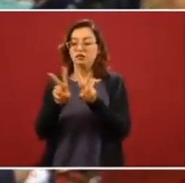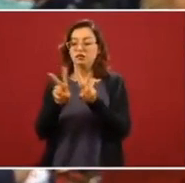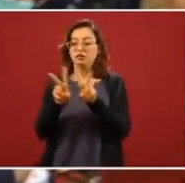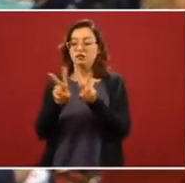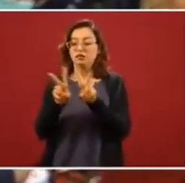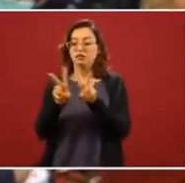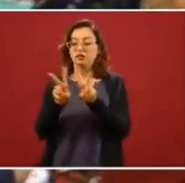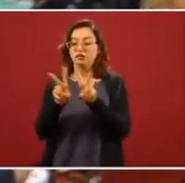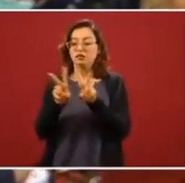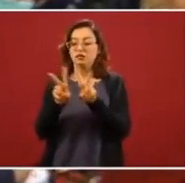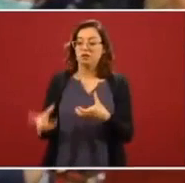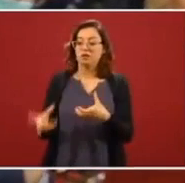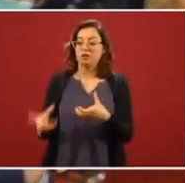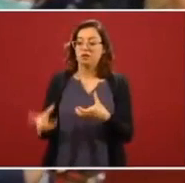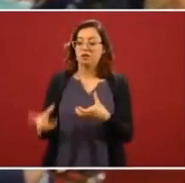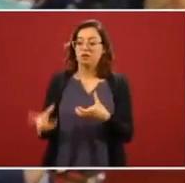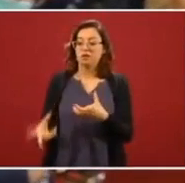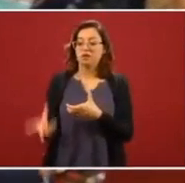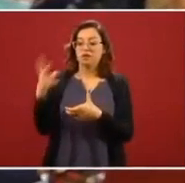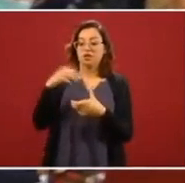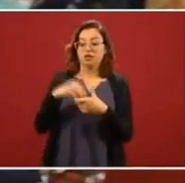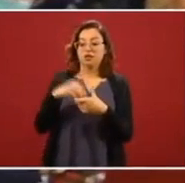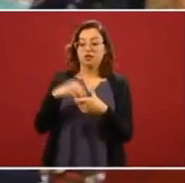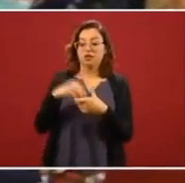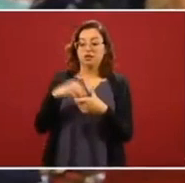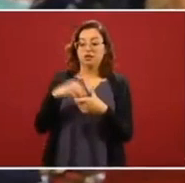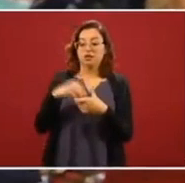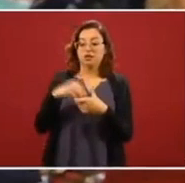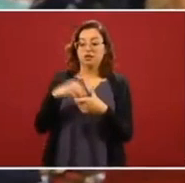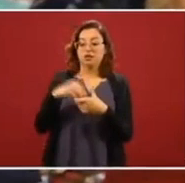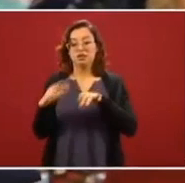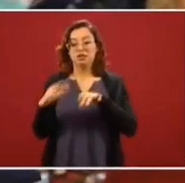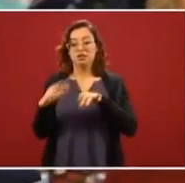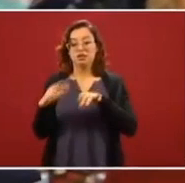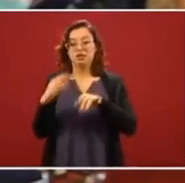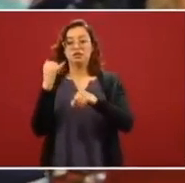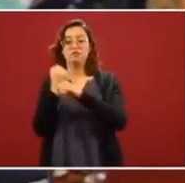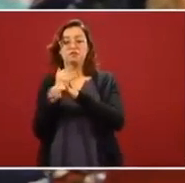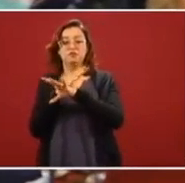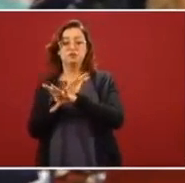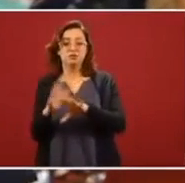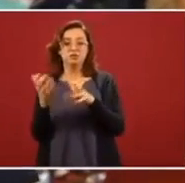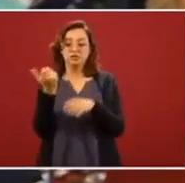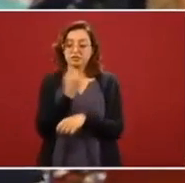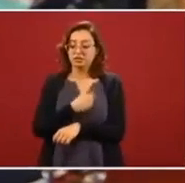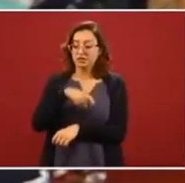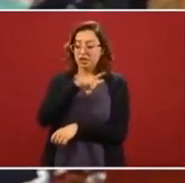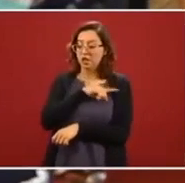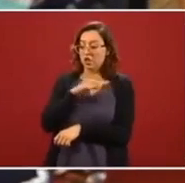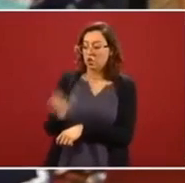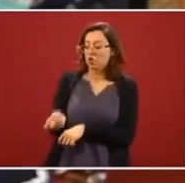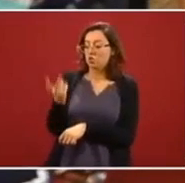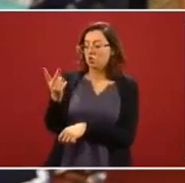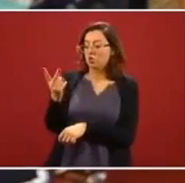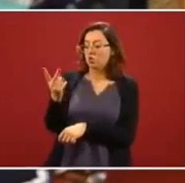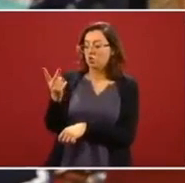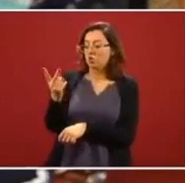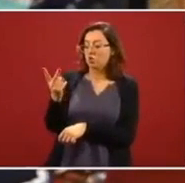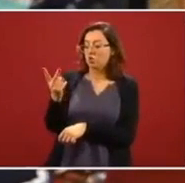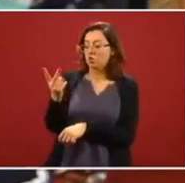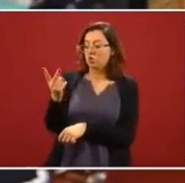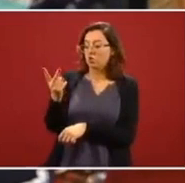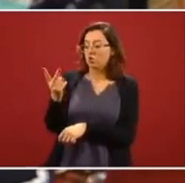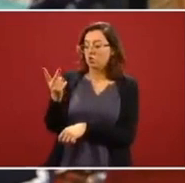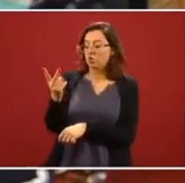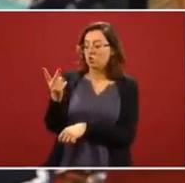in the government labor force informe cómo and information, está el sector salud de estos dos grupos, and